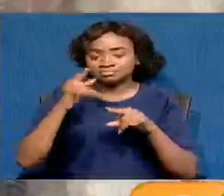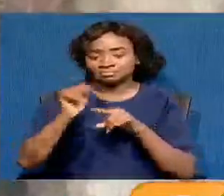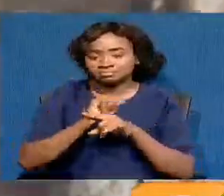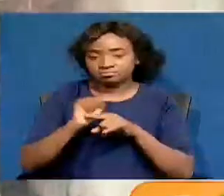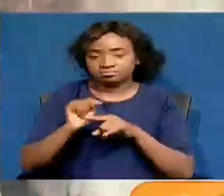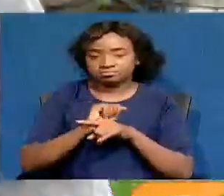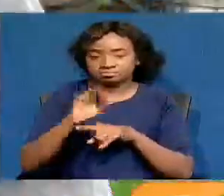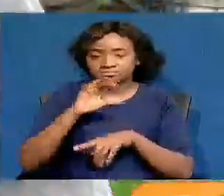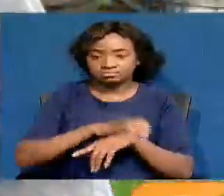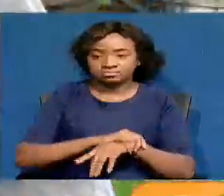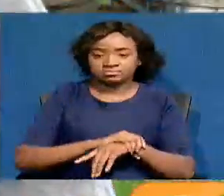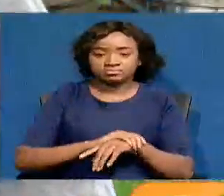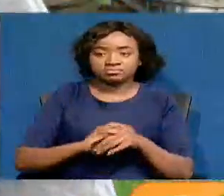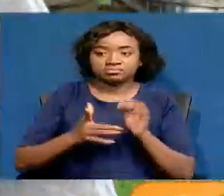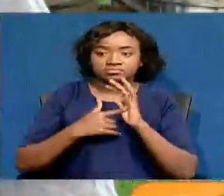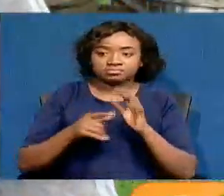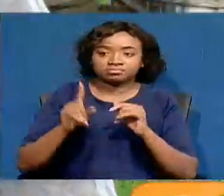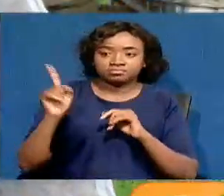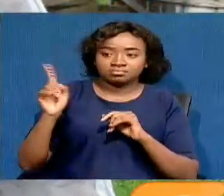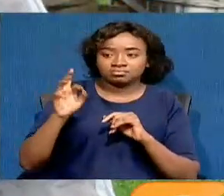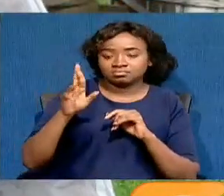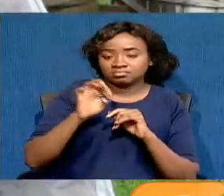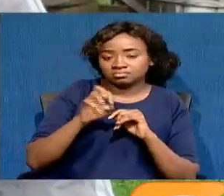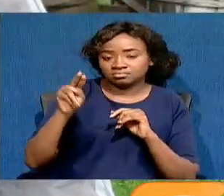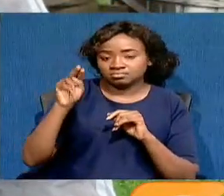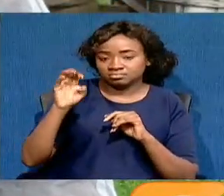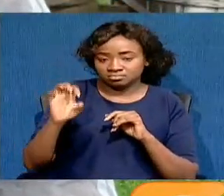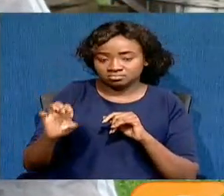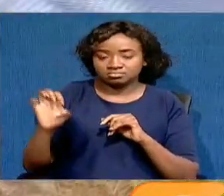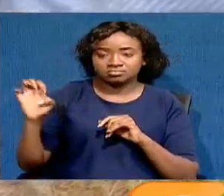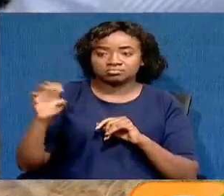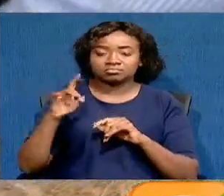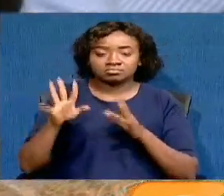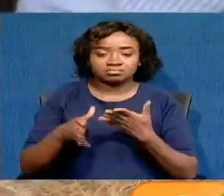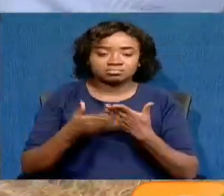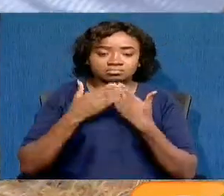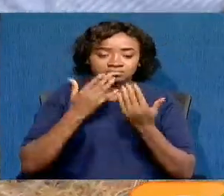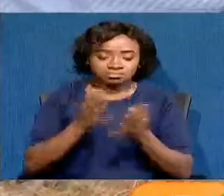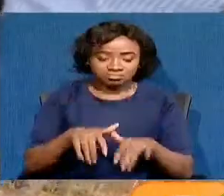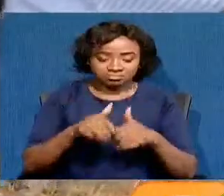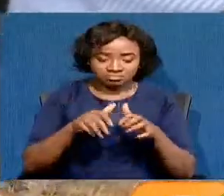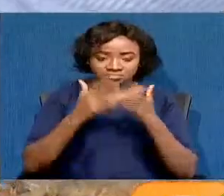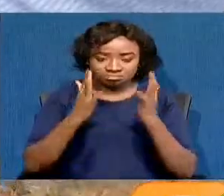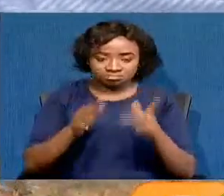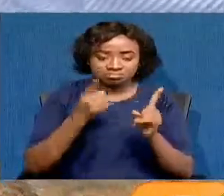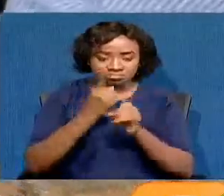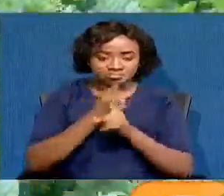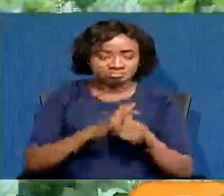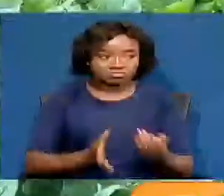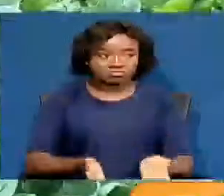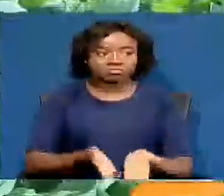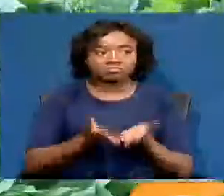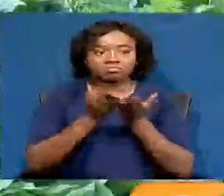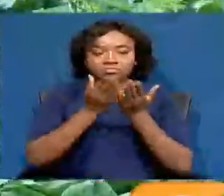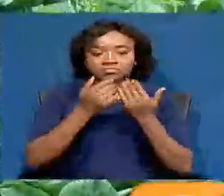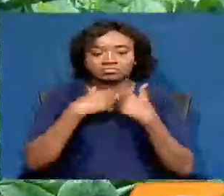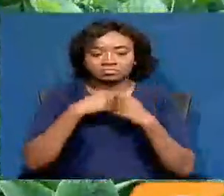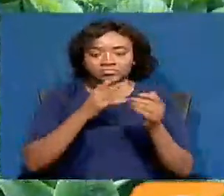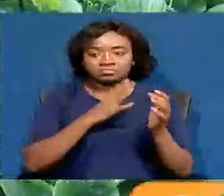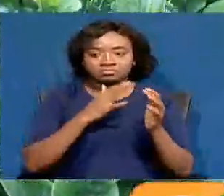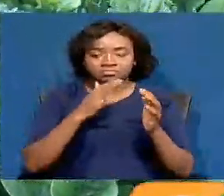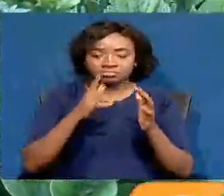experts. Reni Chemtai, a dairy nutritionist, helps small-scale farmers like Anthony build affordable feed